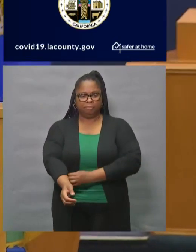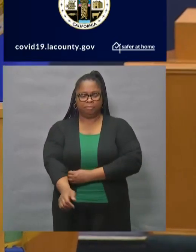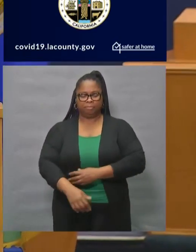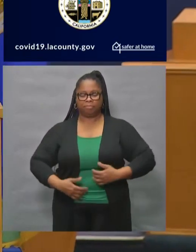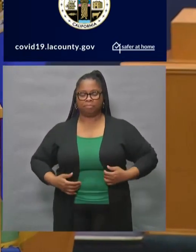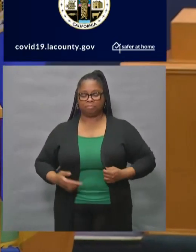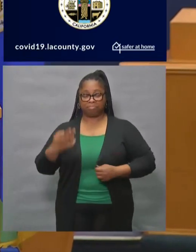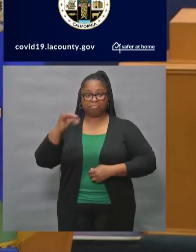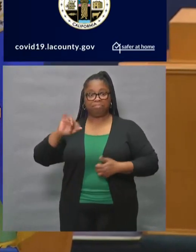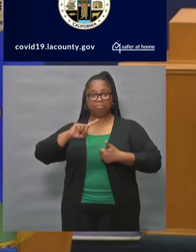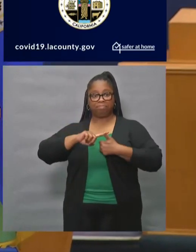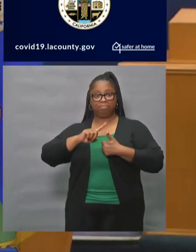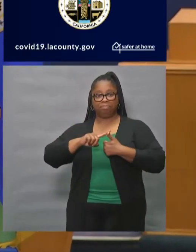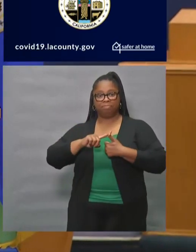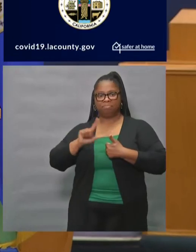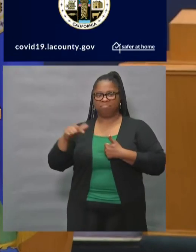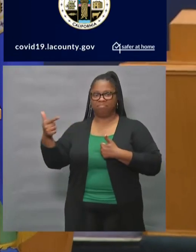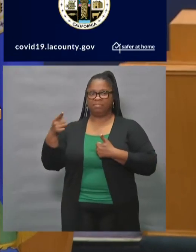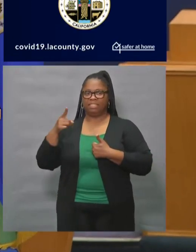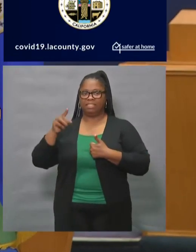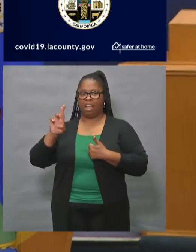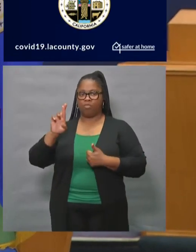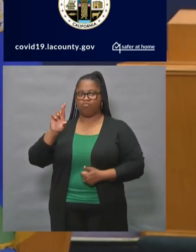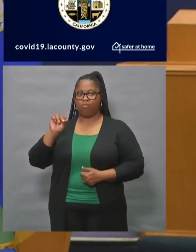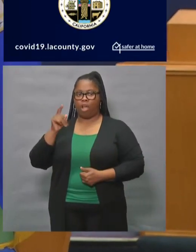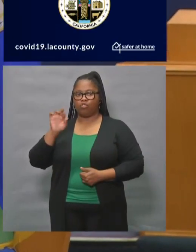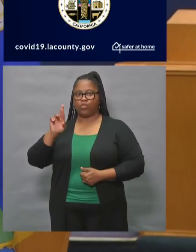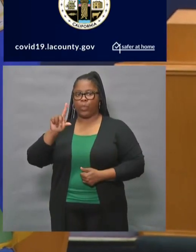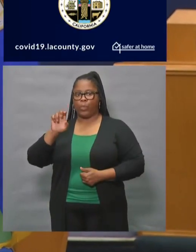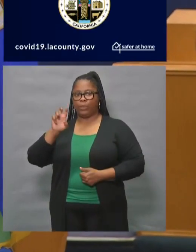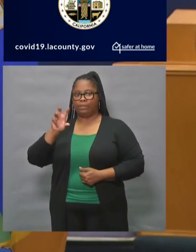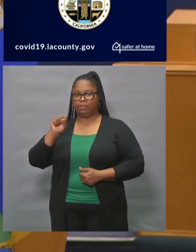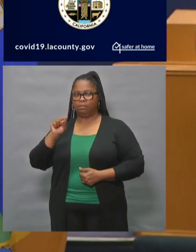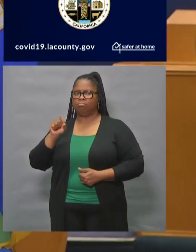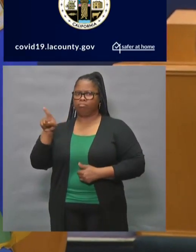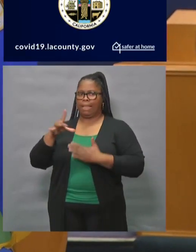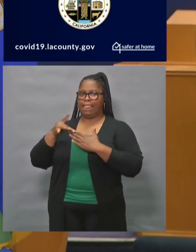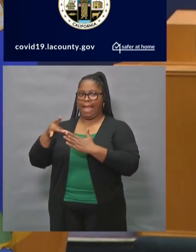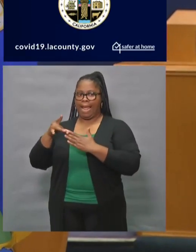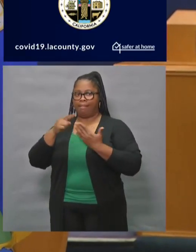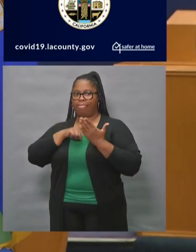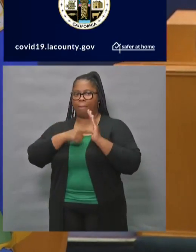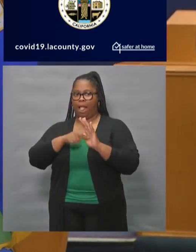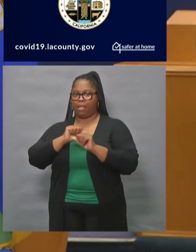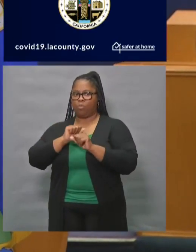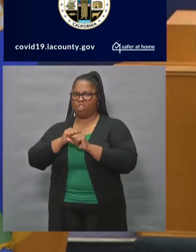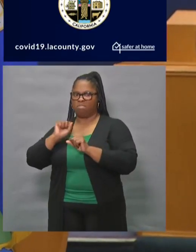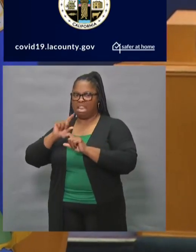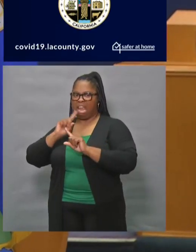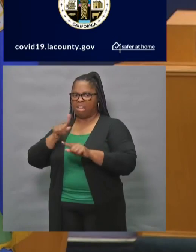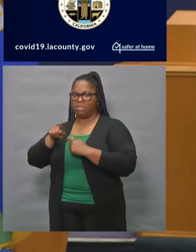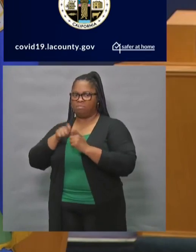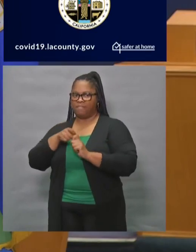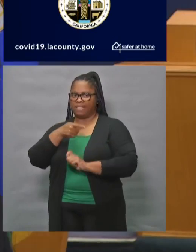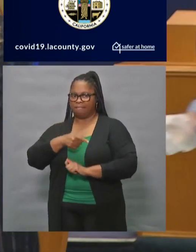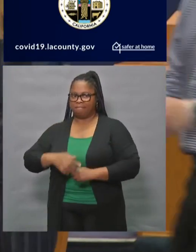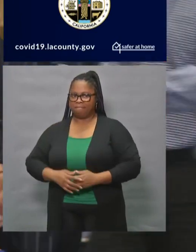Hi. For the first question, I'll turn it over to Dr. Roger Lewis, who led the modeling work and can give you an answer to your specific questions.